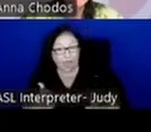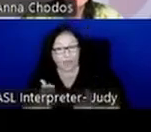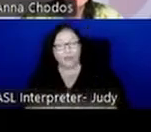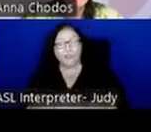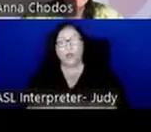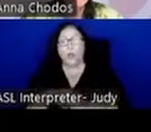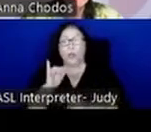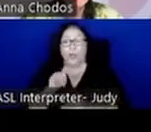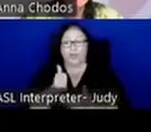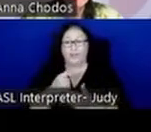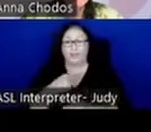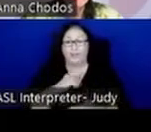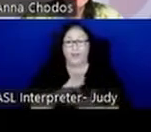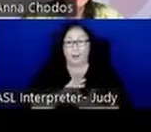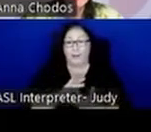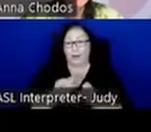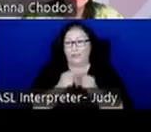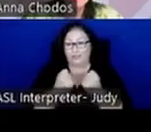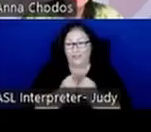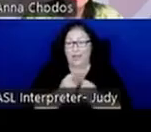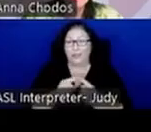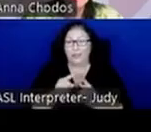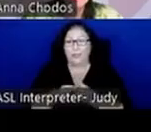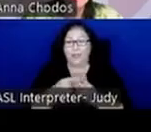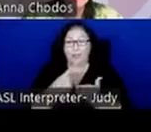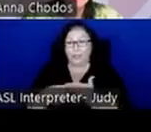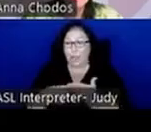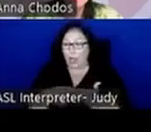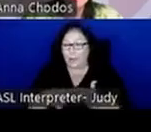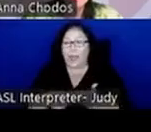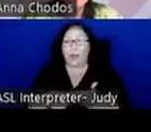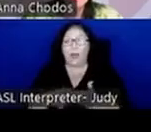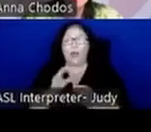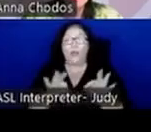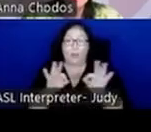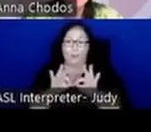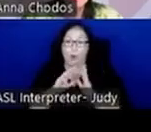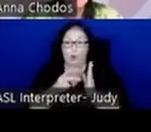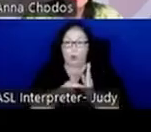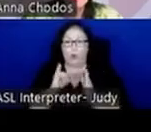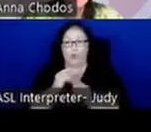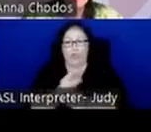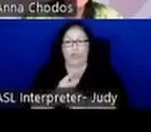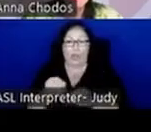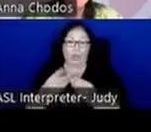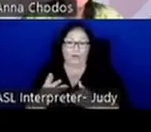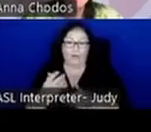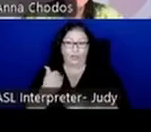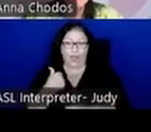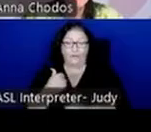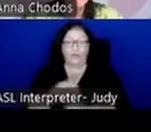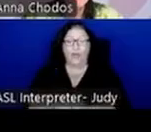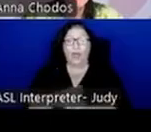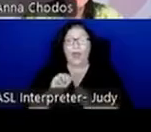society, to begin to talk about the important role that caregivers play, how medical providers can